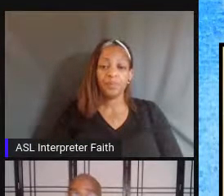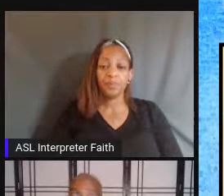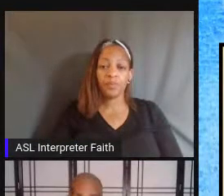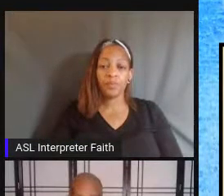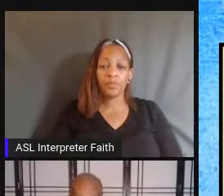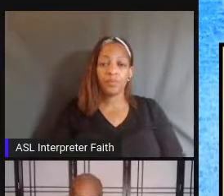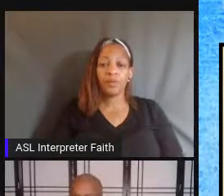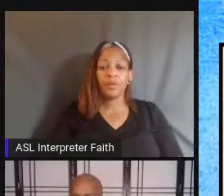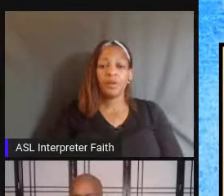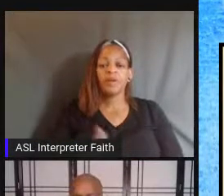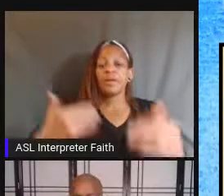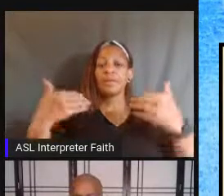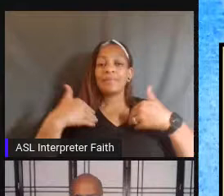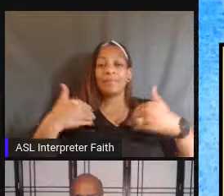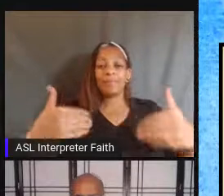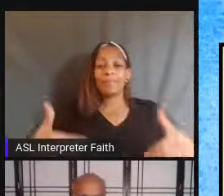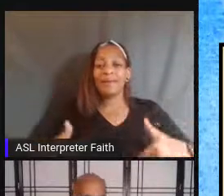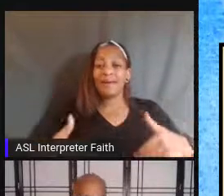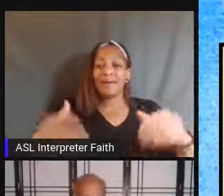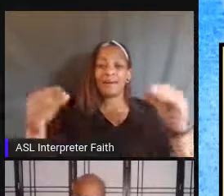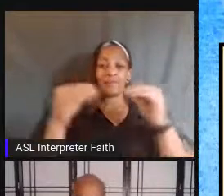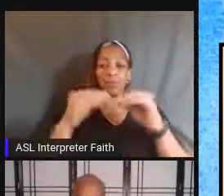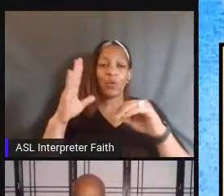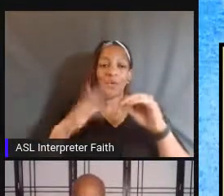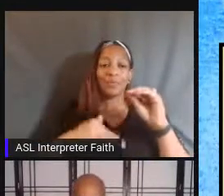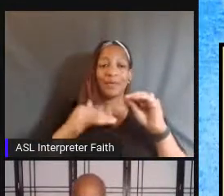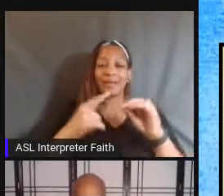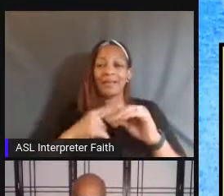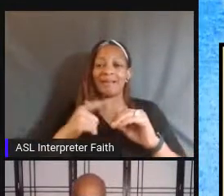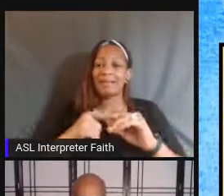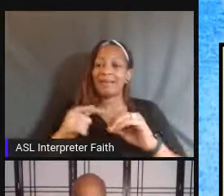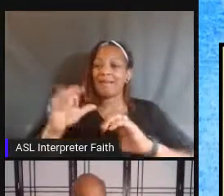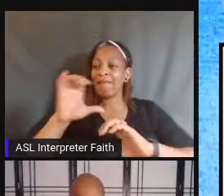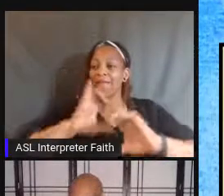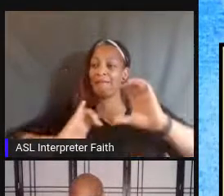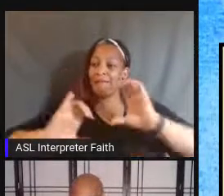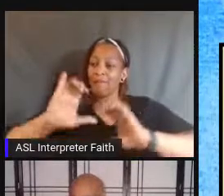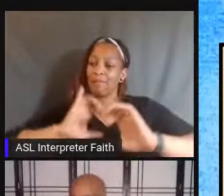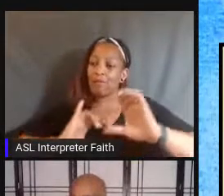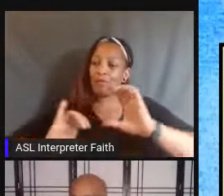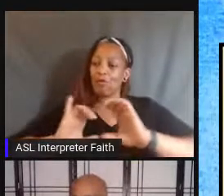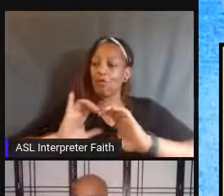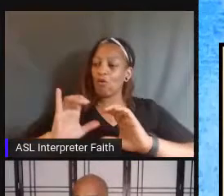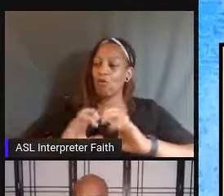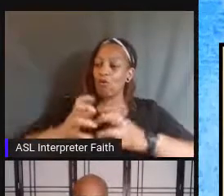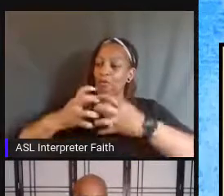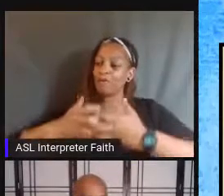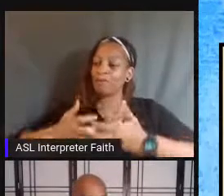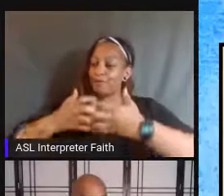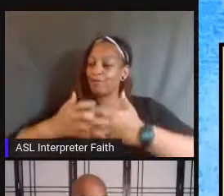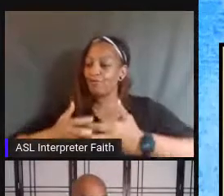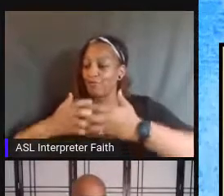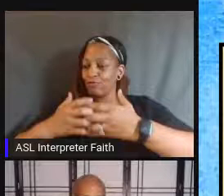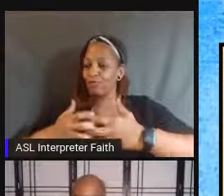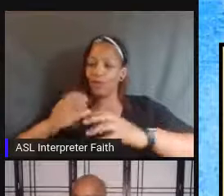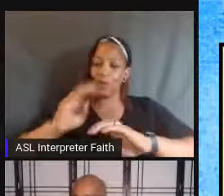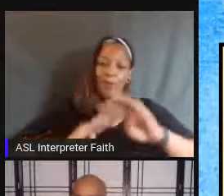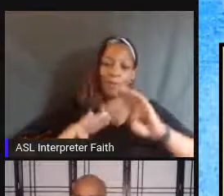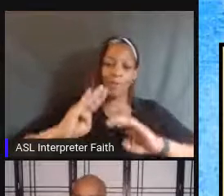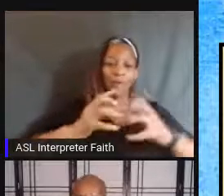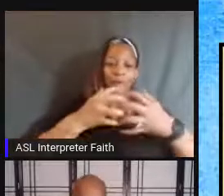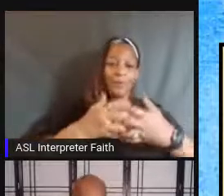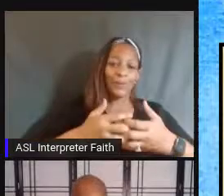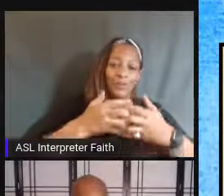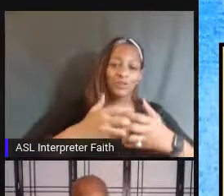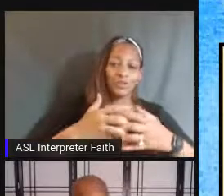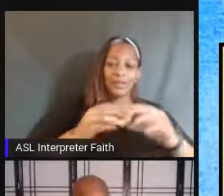simply a biochemical factory or machine that moves us from one spot to